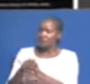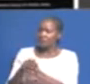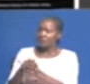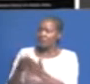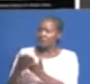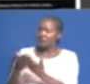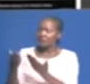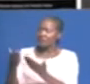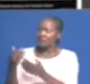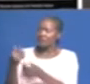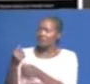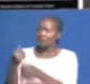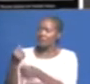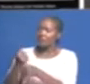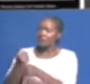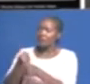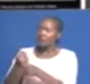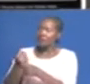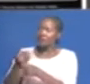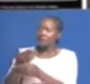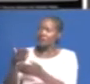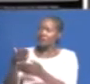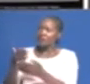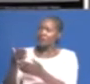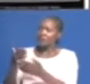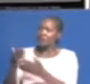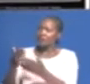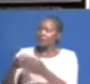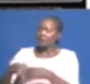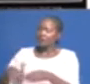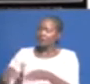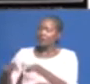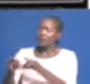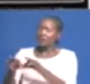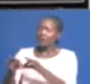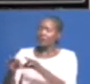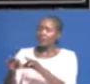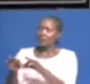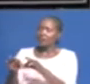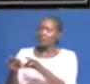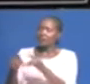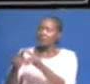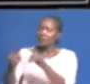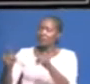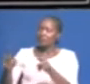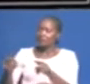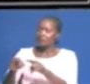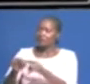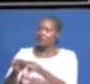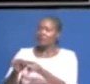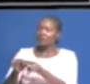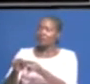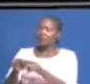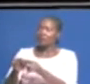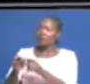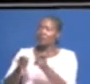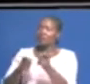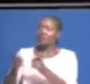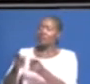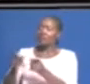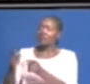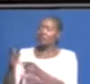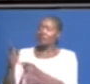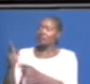performing at Garden Square. And run by Armstrong,